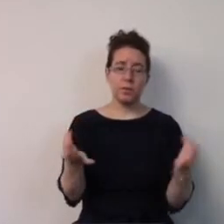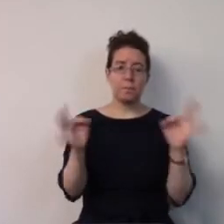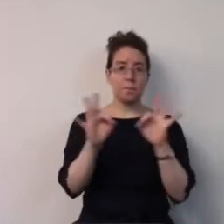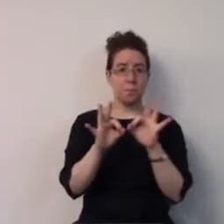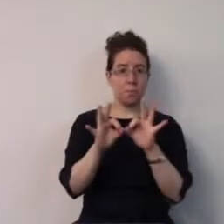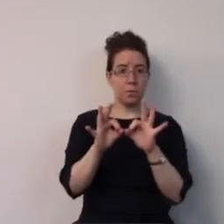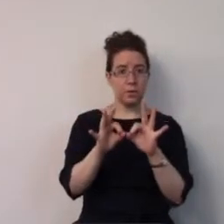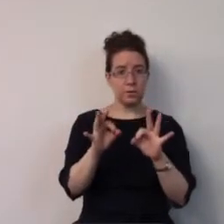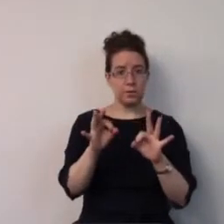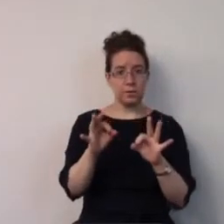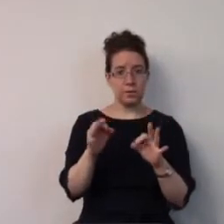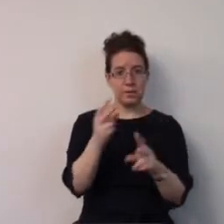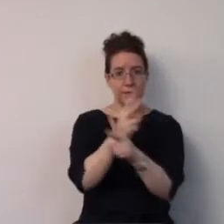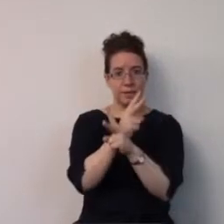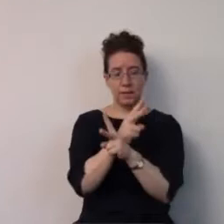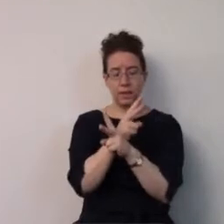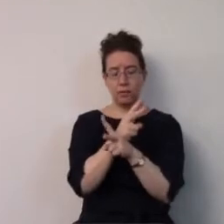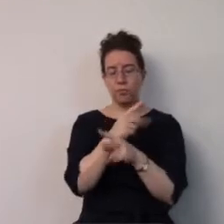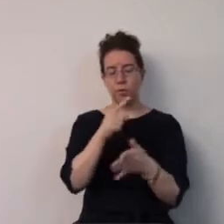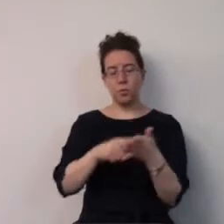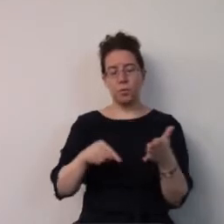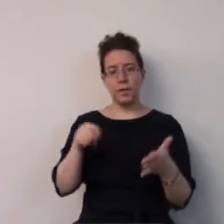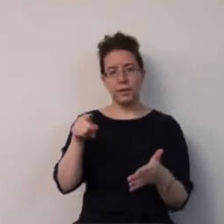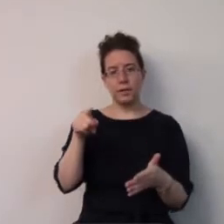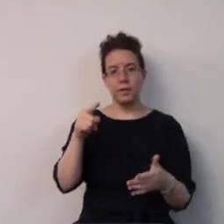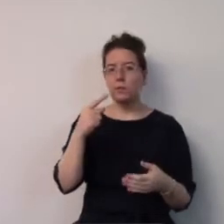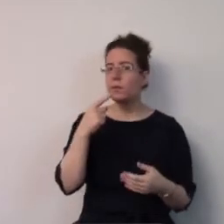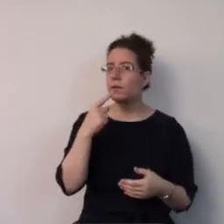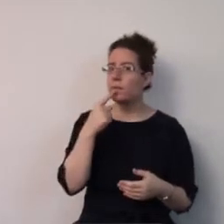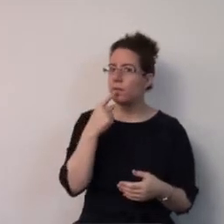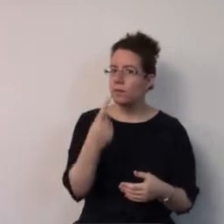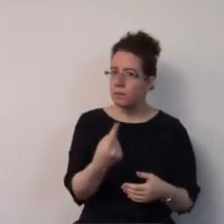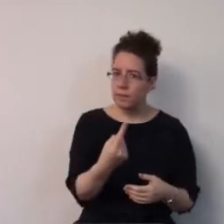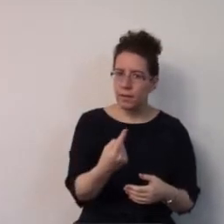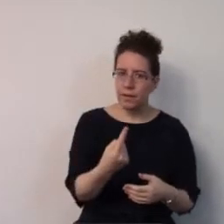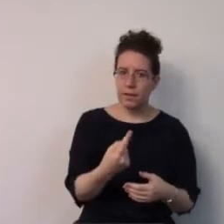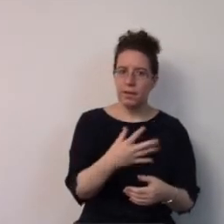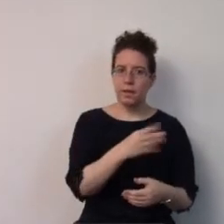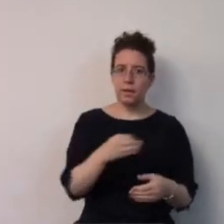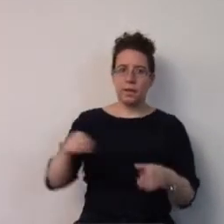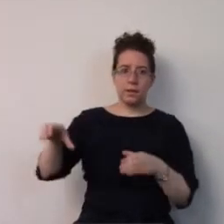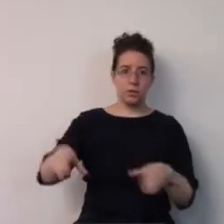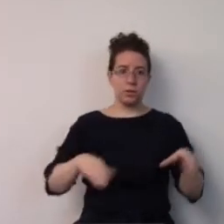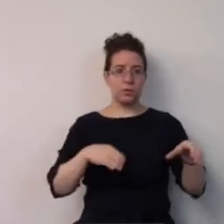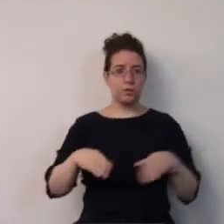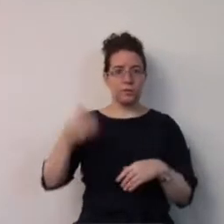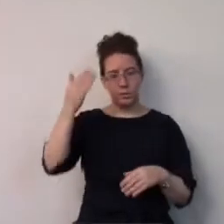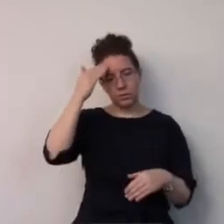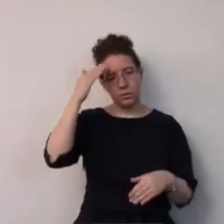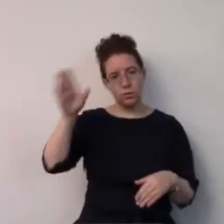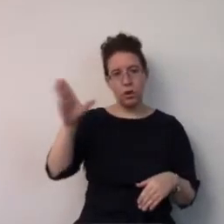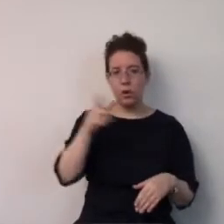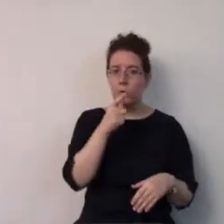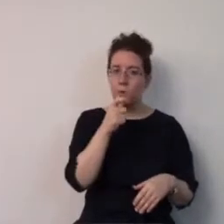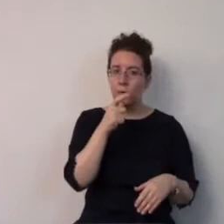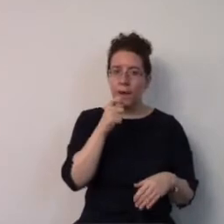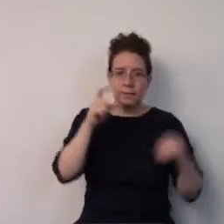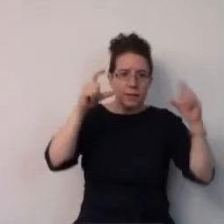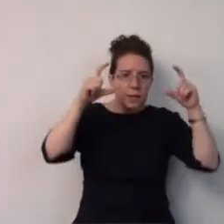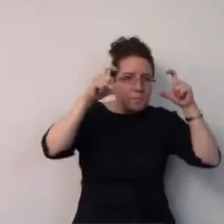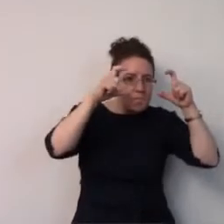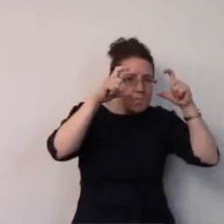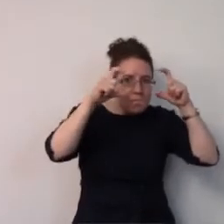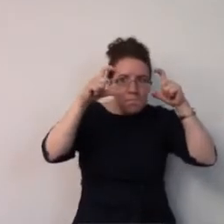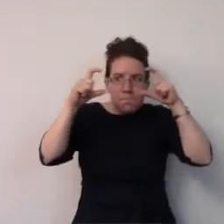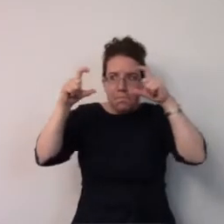has a camera on you. I feel like there's always somebody with a camera on me anymore. Yeah. I don't know who's watching me or